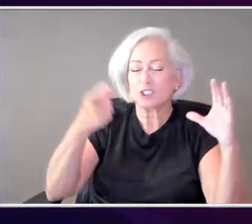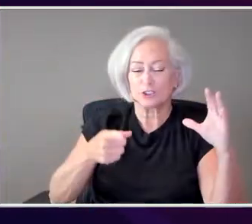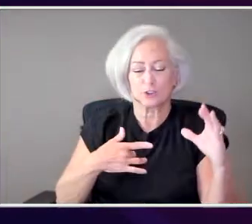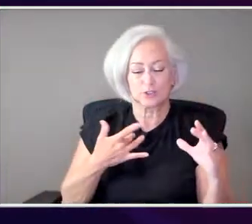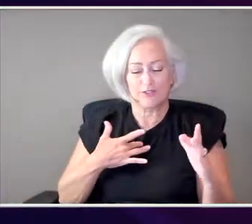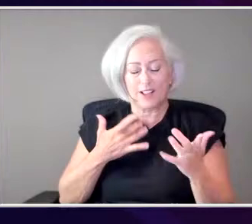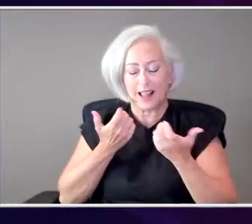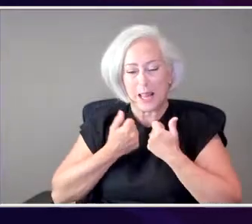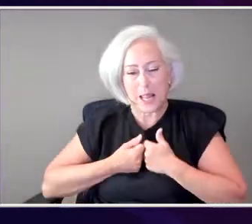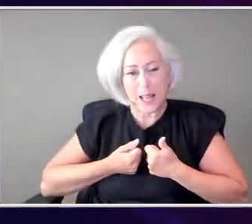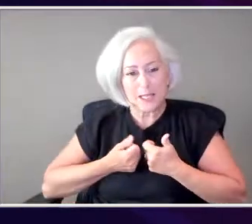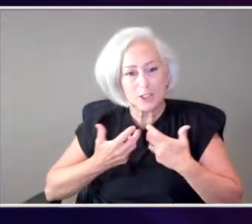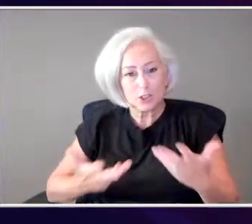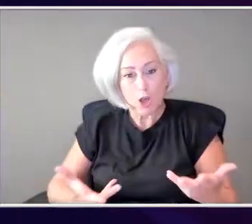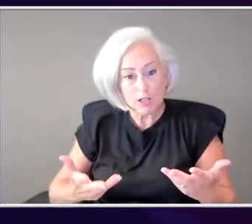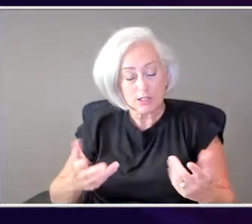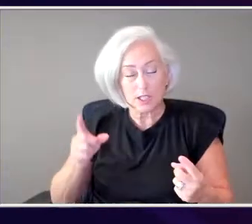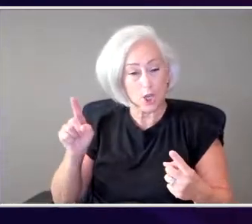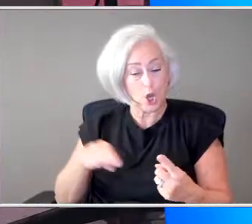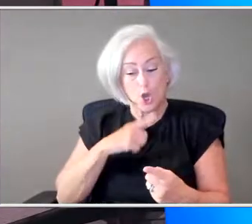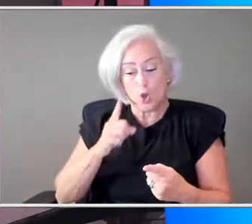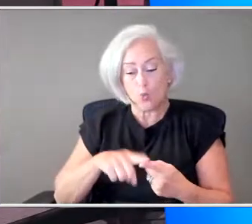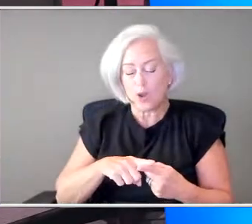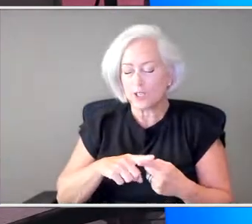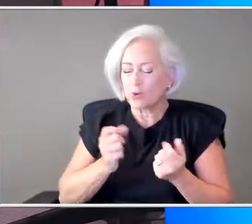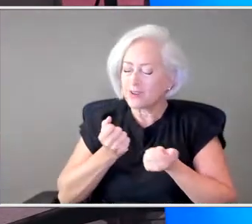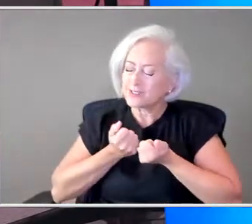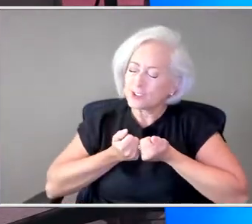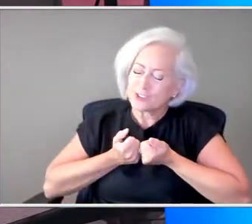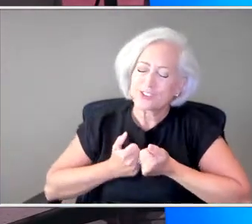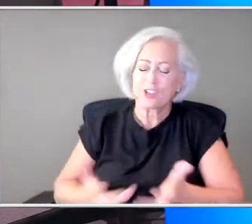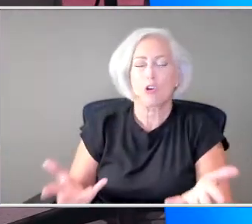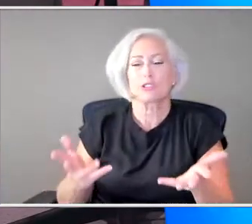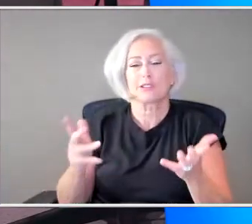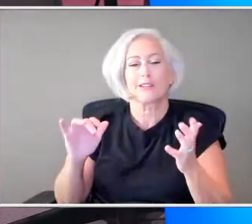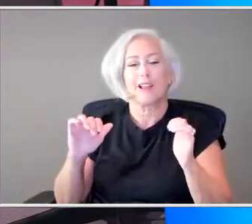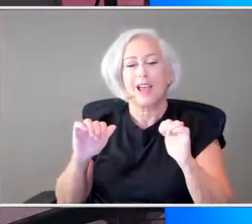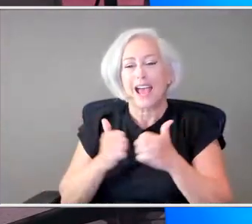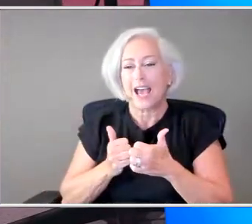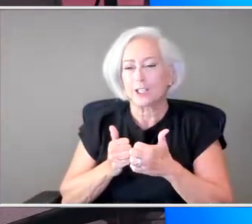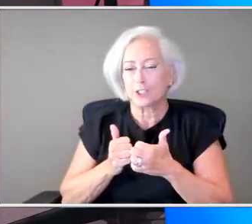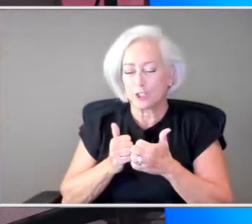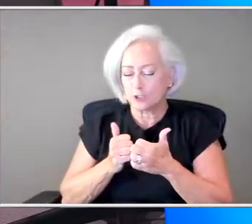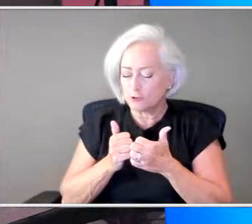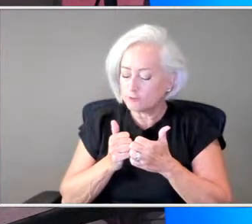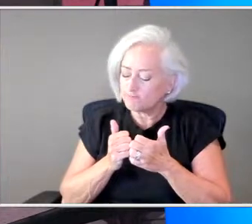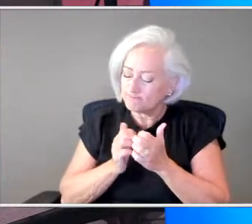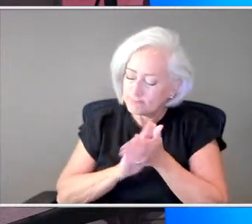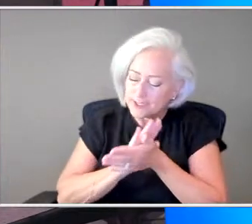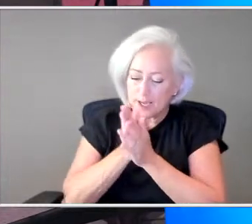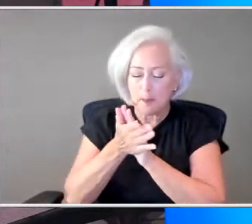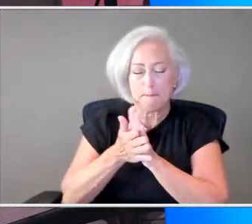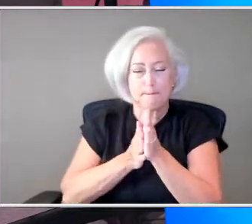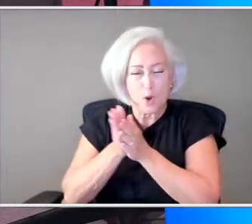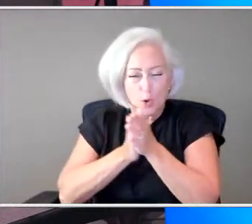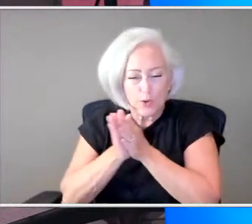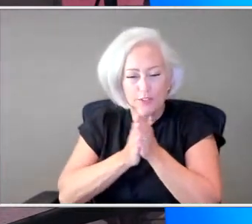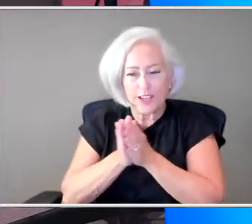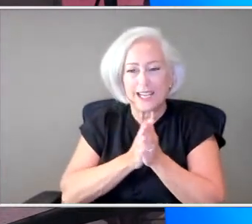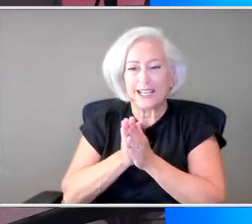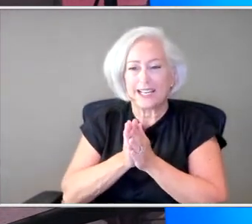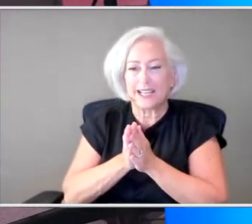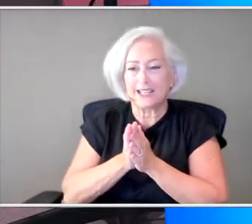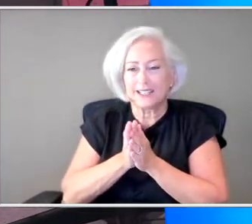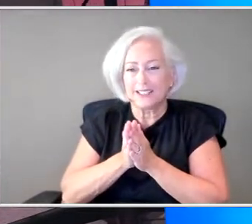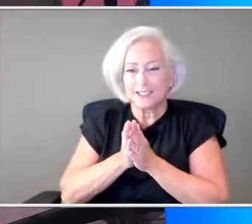On those days where you just were wiped out, how did you find the motivation to get up and get active. And good job, by the way, you're killing